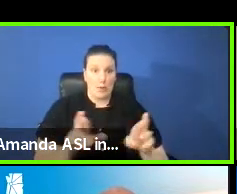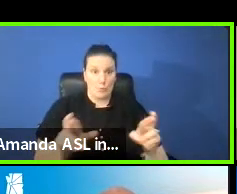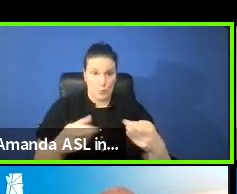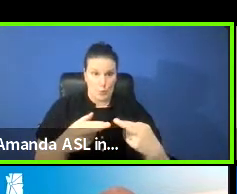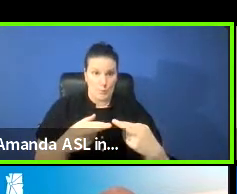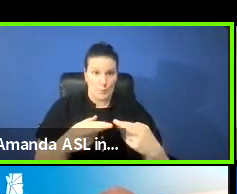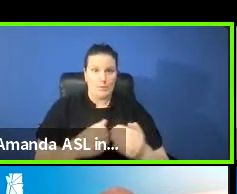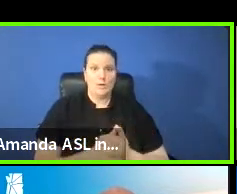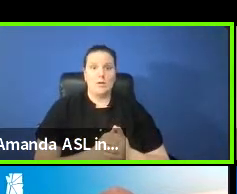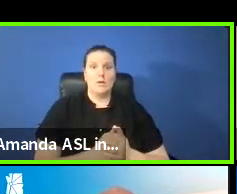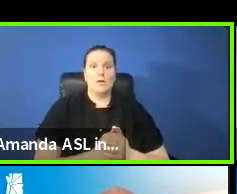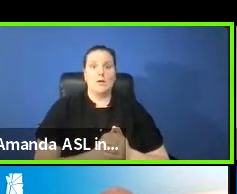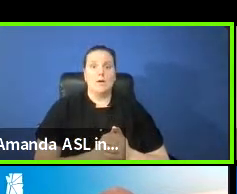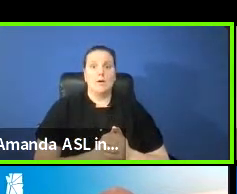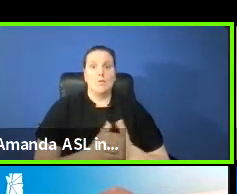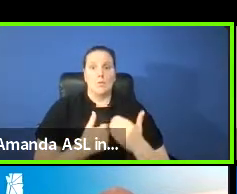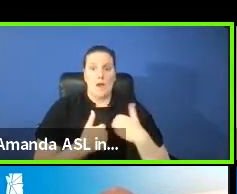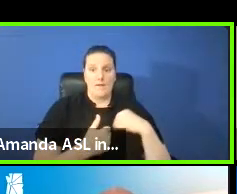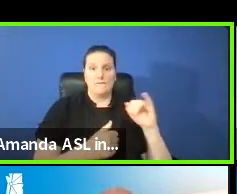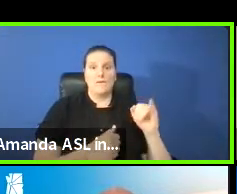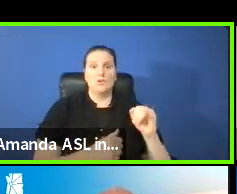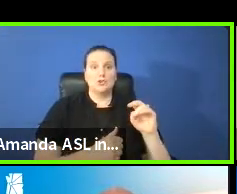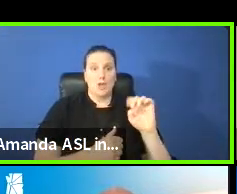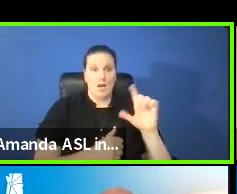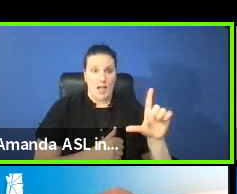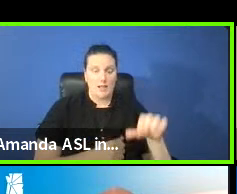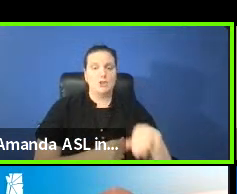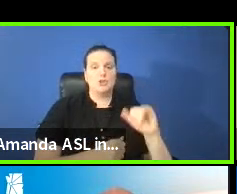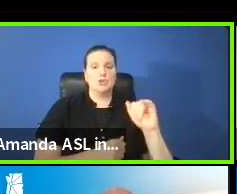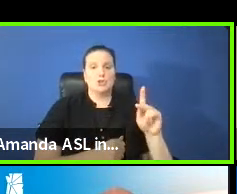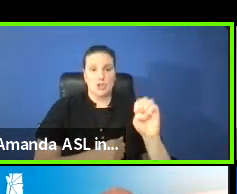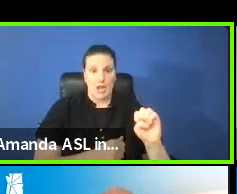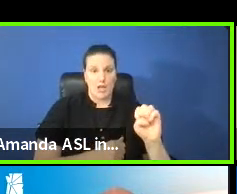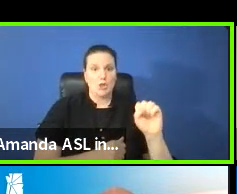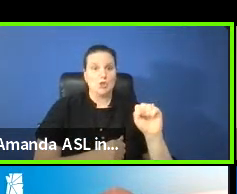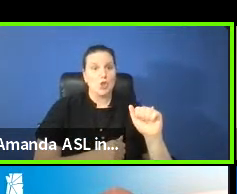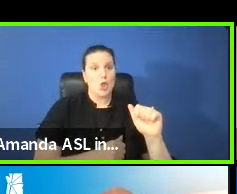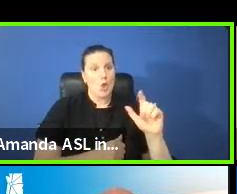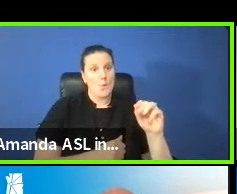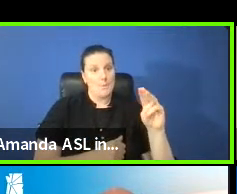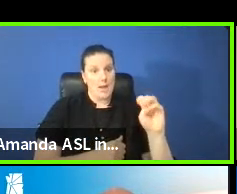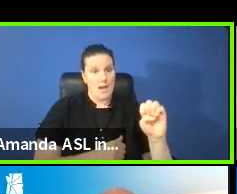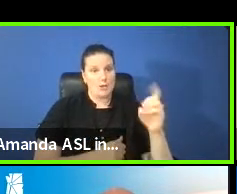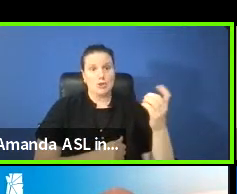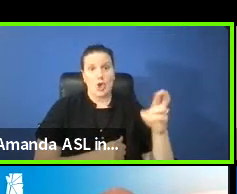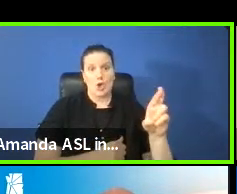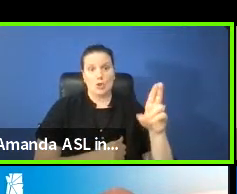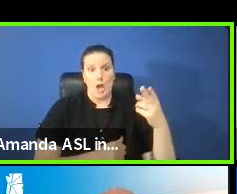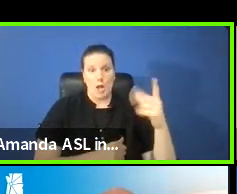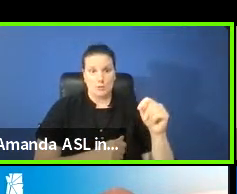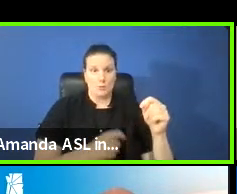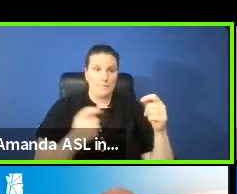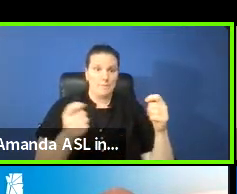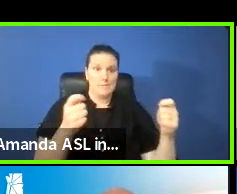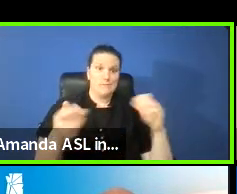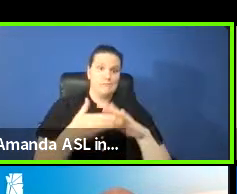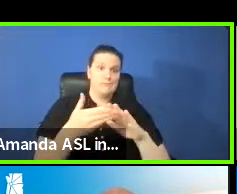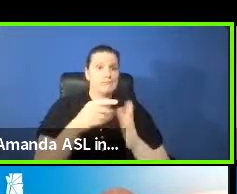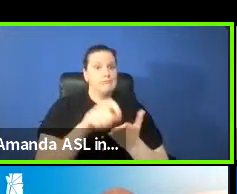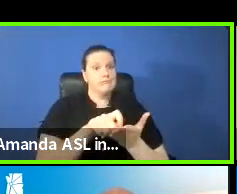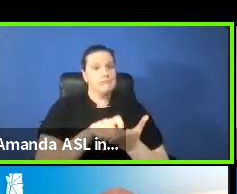We have Jonelle, Jake, Salome, and Dr. Hunt facilitating and taking